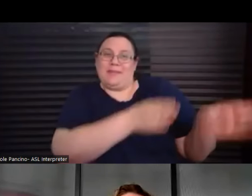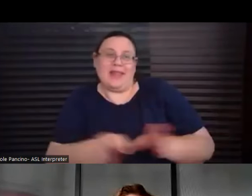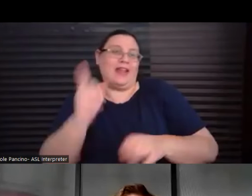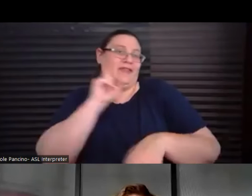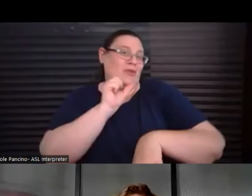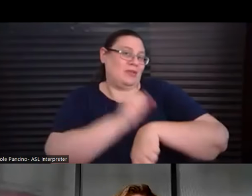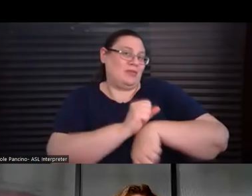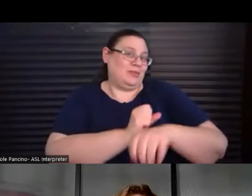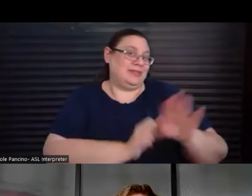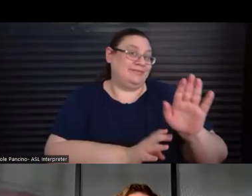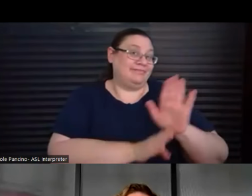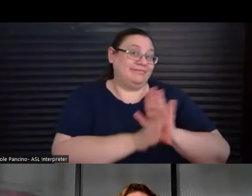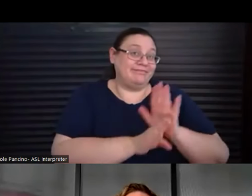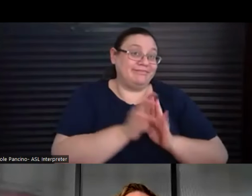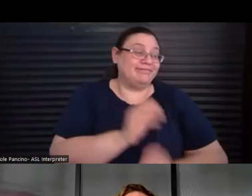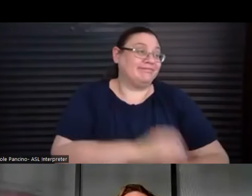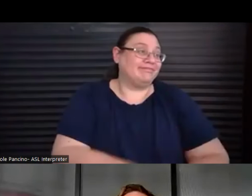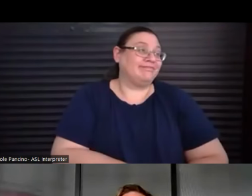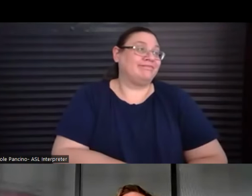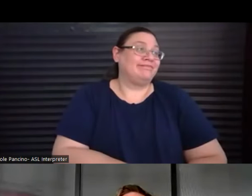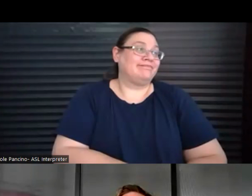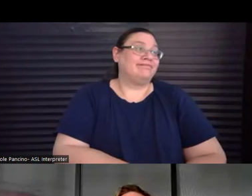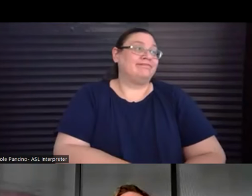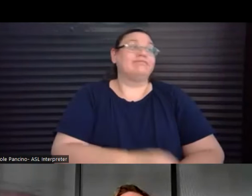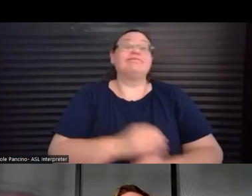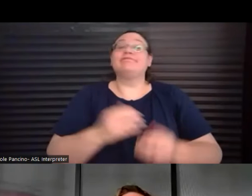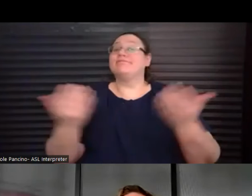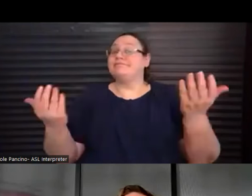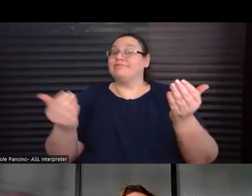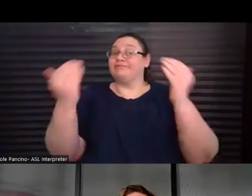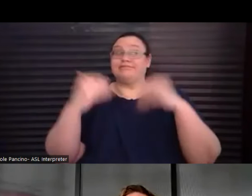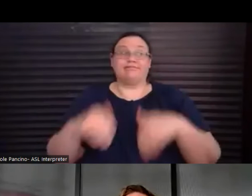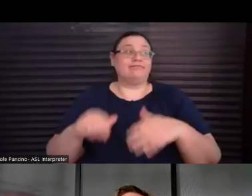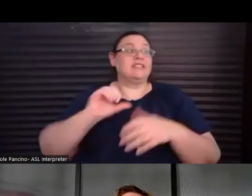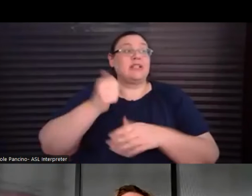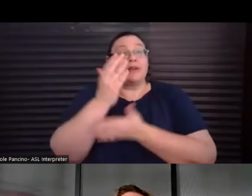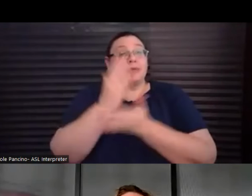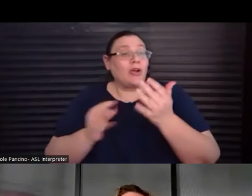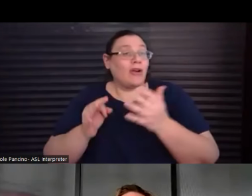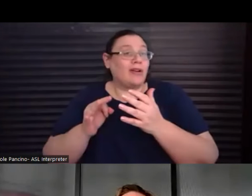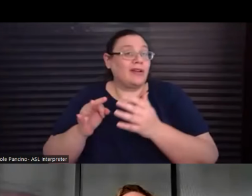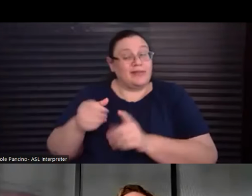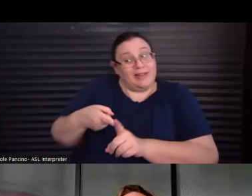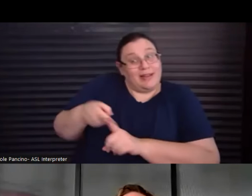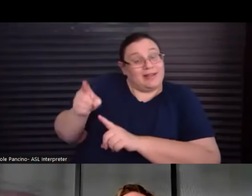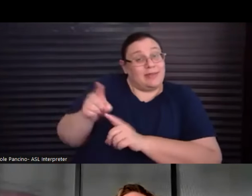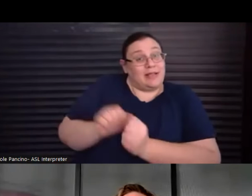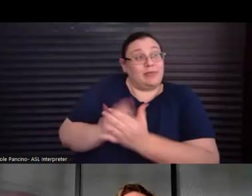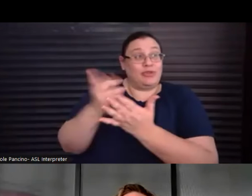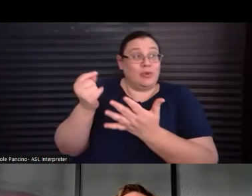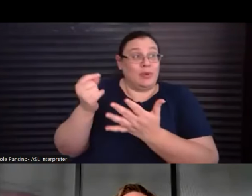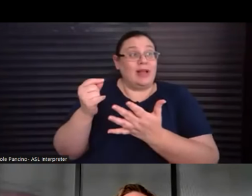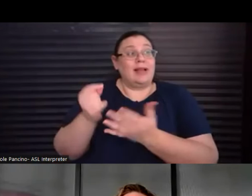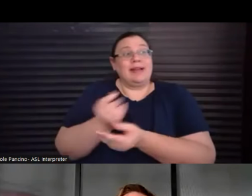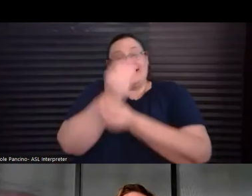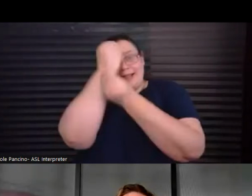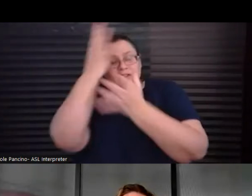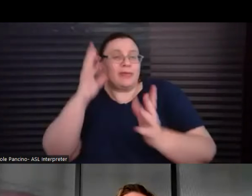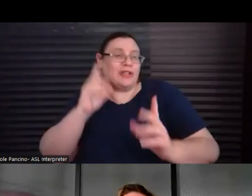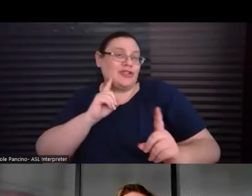developed. Another component to customize the customized approach is informational interviews